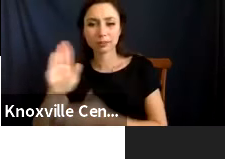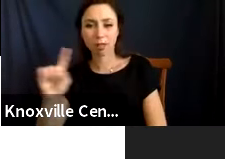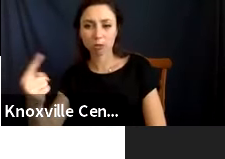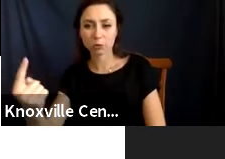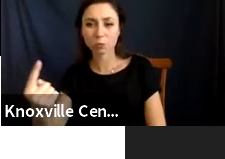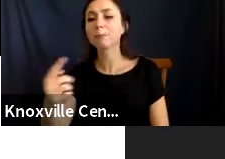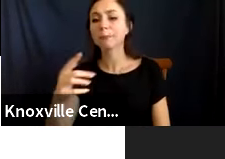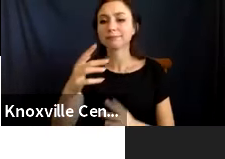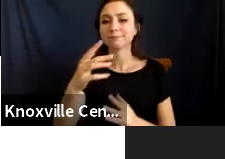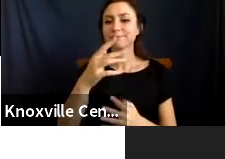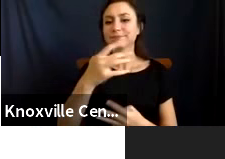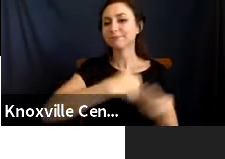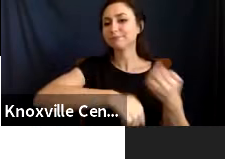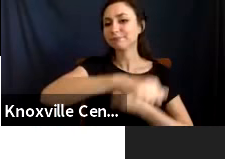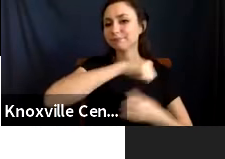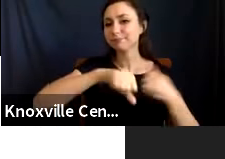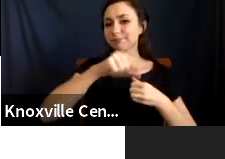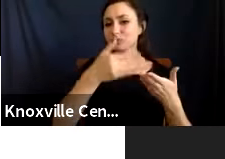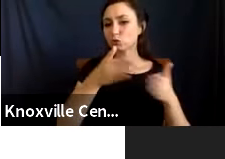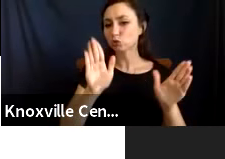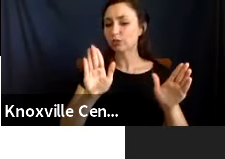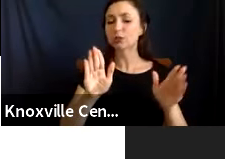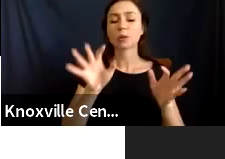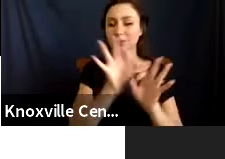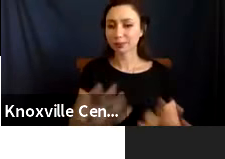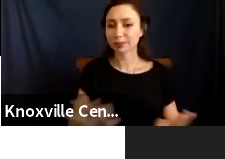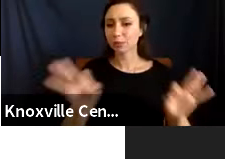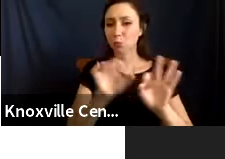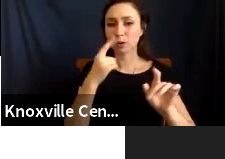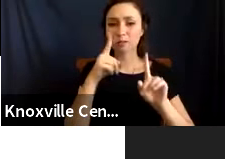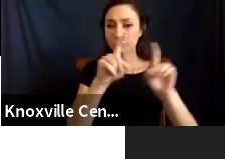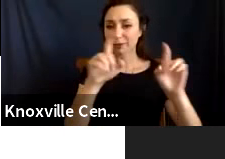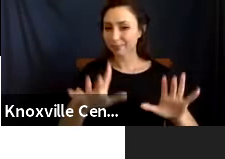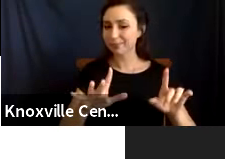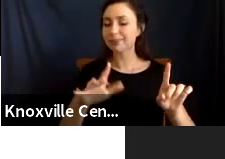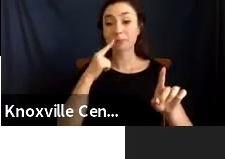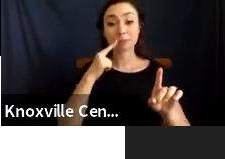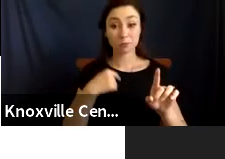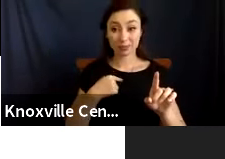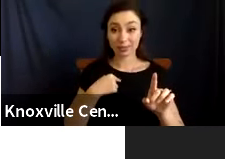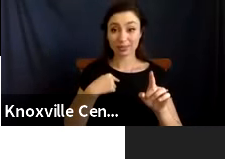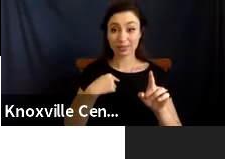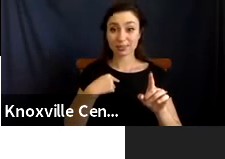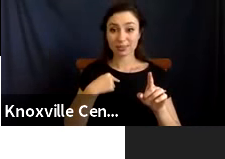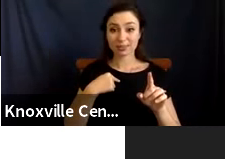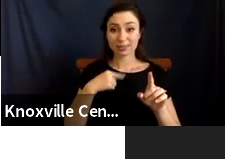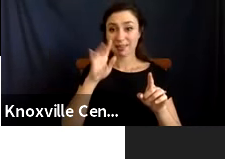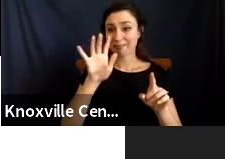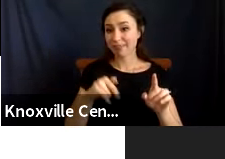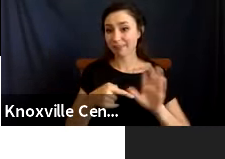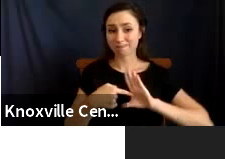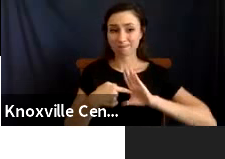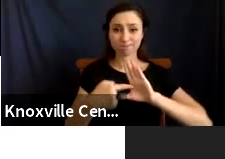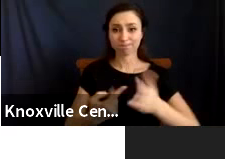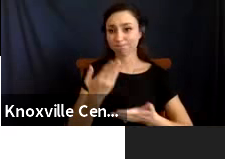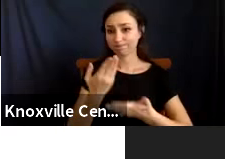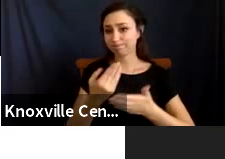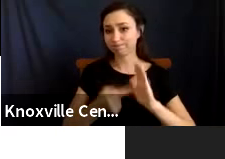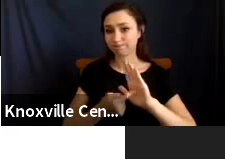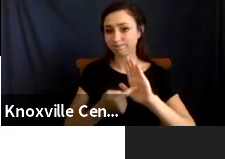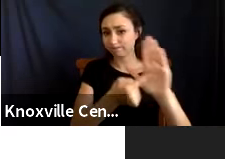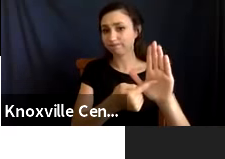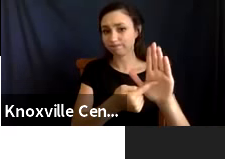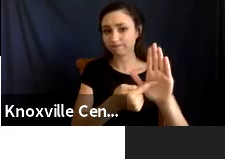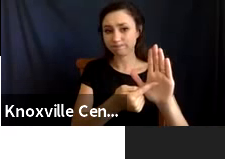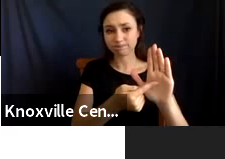societal perspective, the importance of testing. But to me, that just very much states that they just